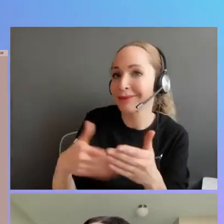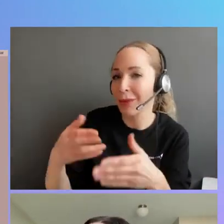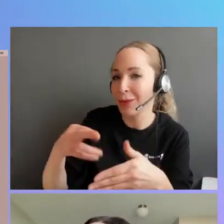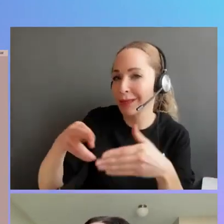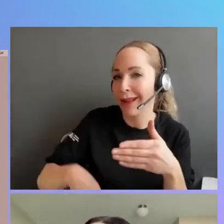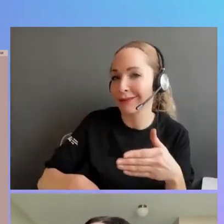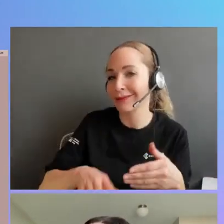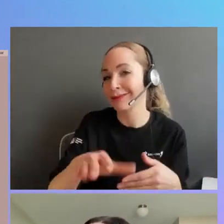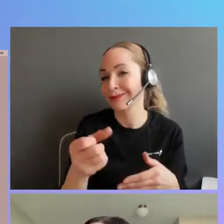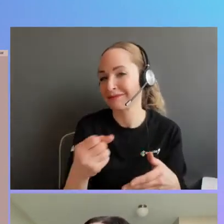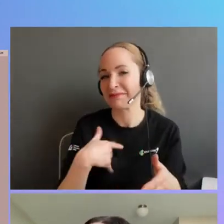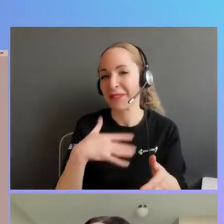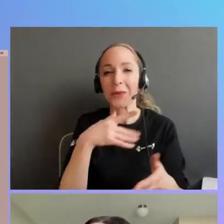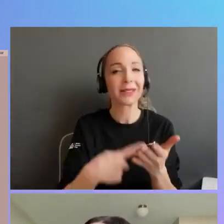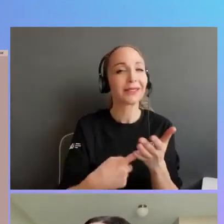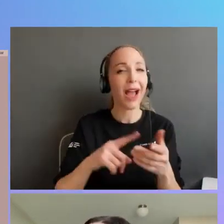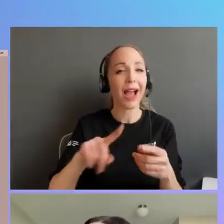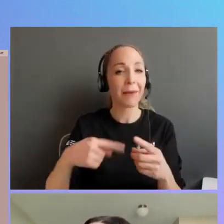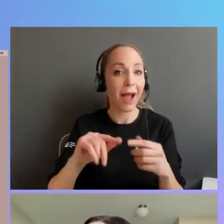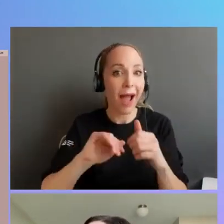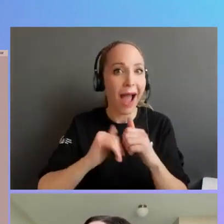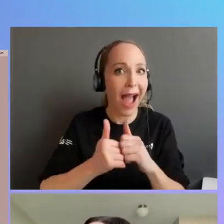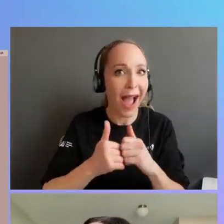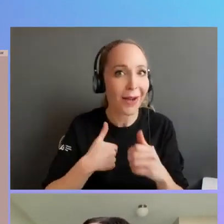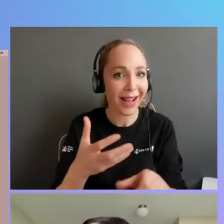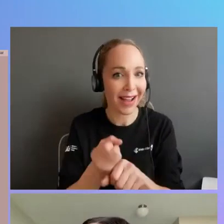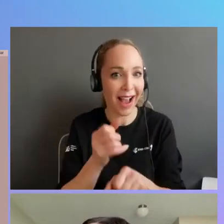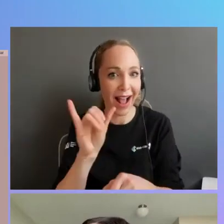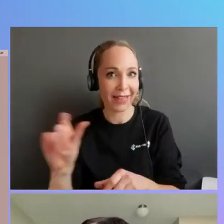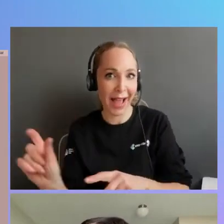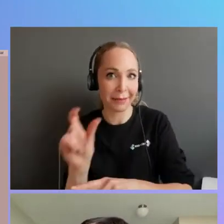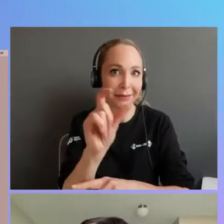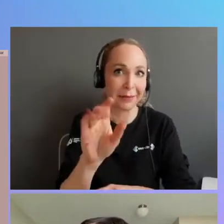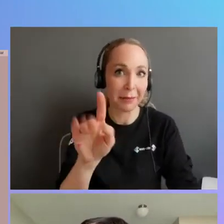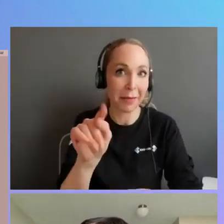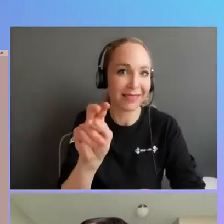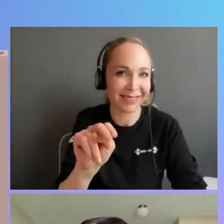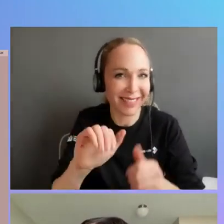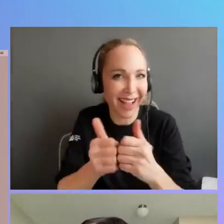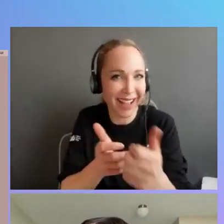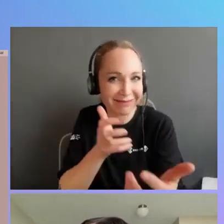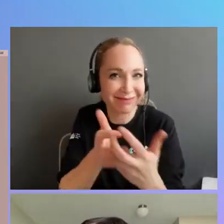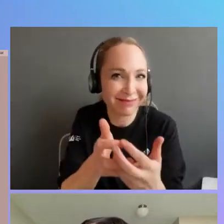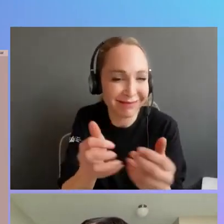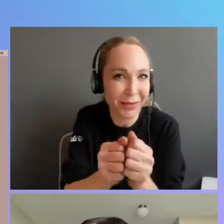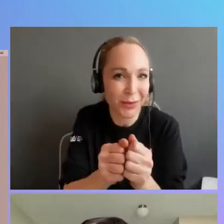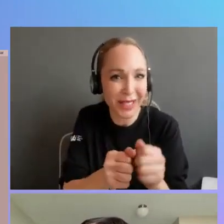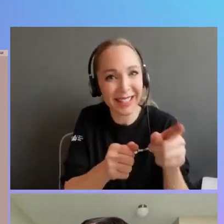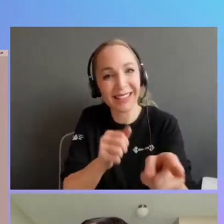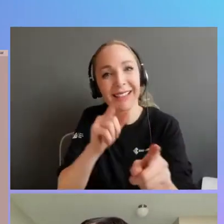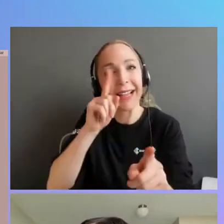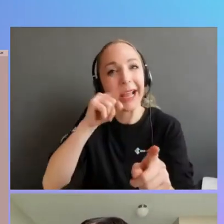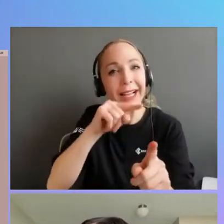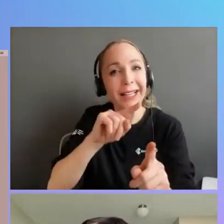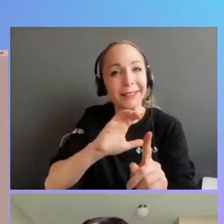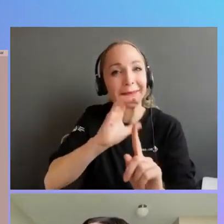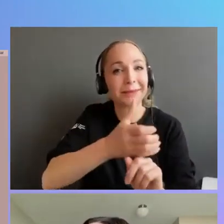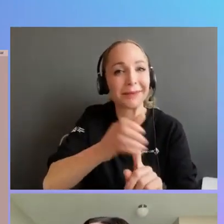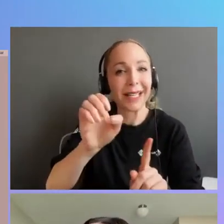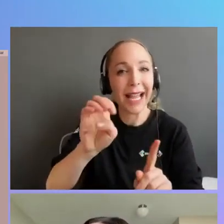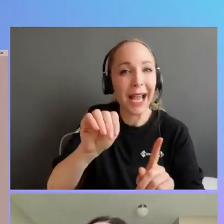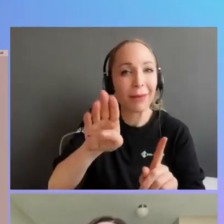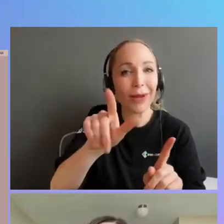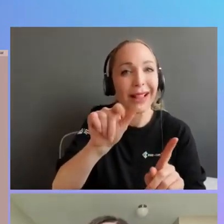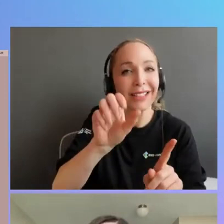Let me just talk a little bit more about how I got this on this emulator. So we offer from the Google Play Store a app. It's the